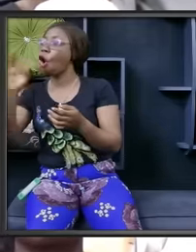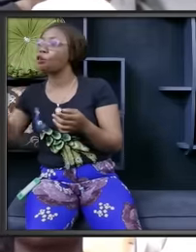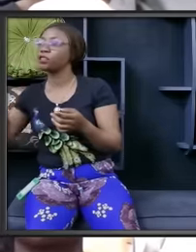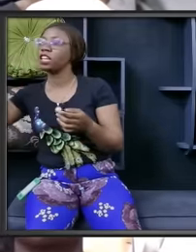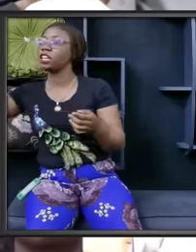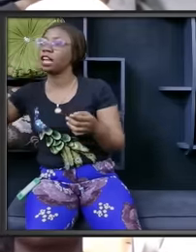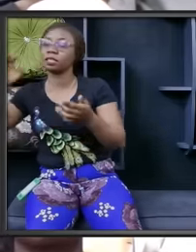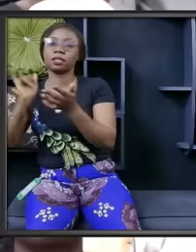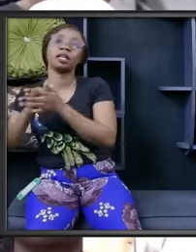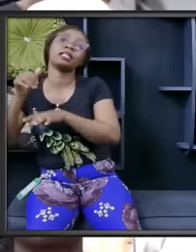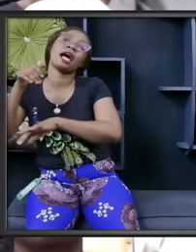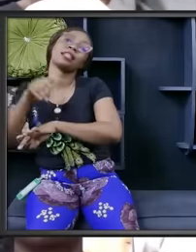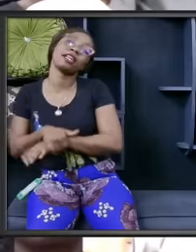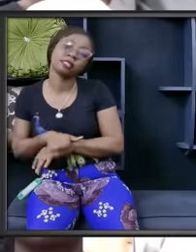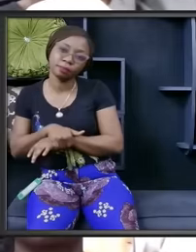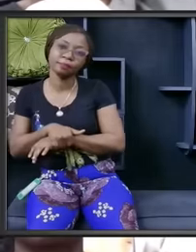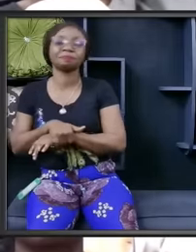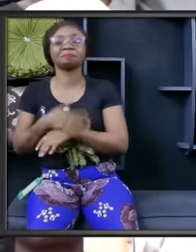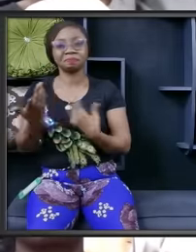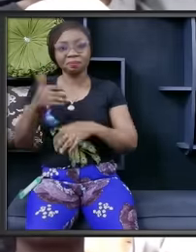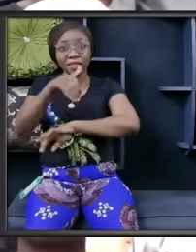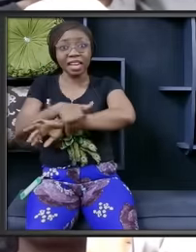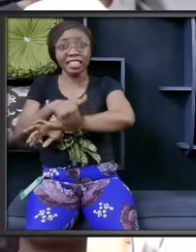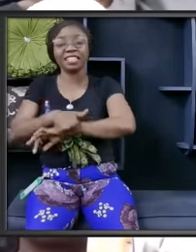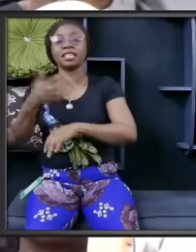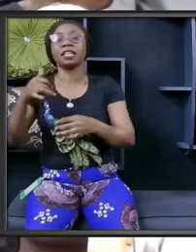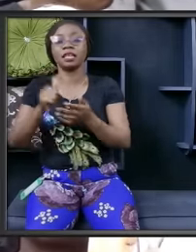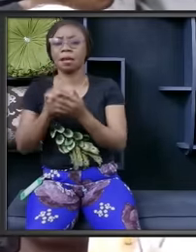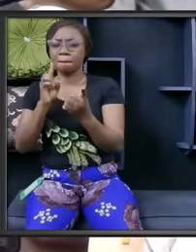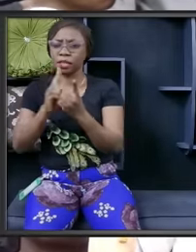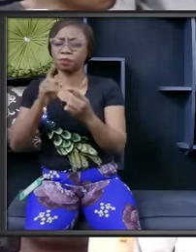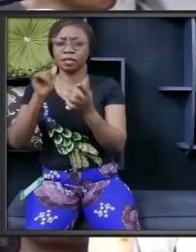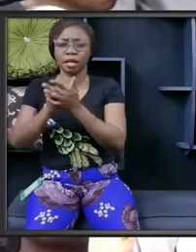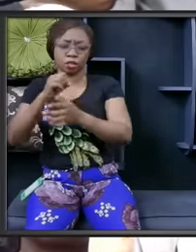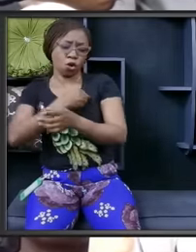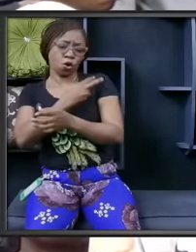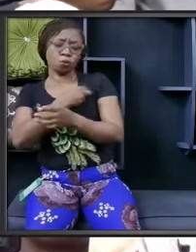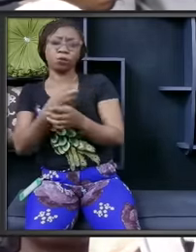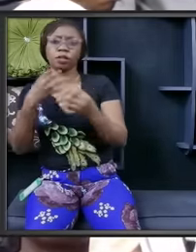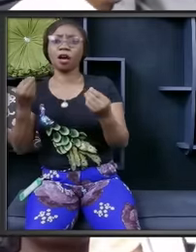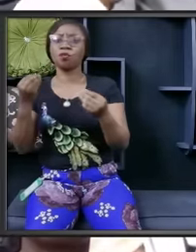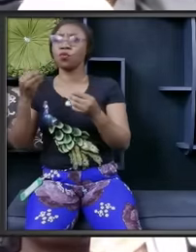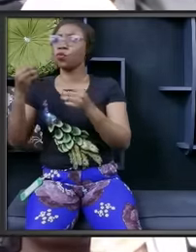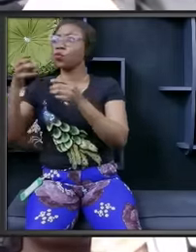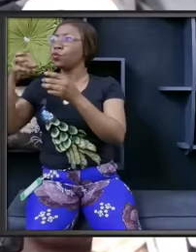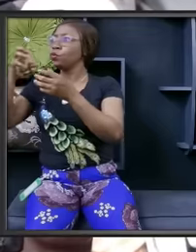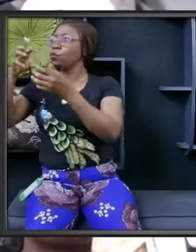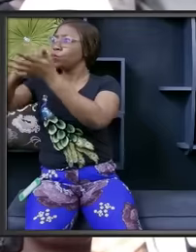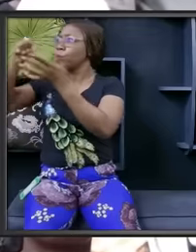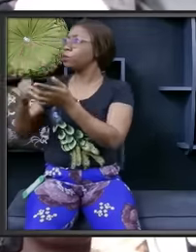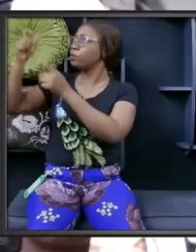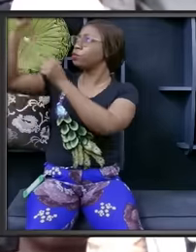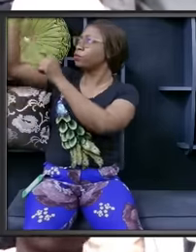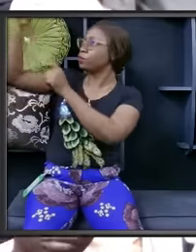thing that night. So now, he don't beat me for that hospital. Now he can't remove that drip.